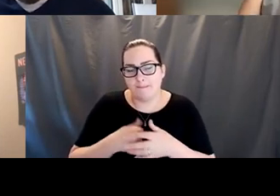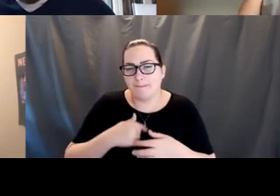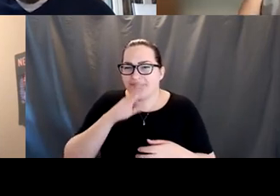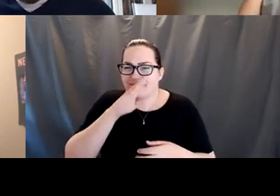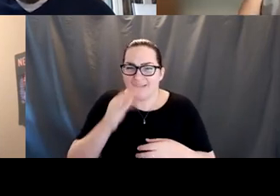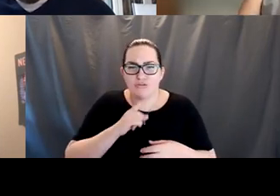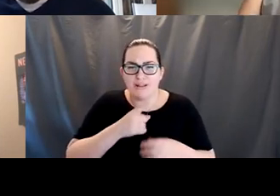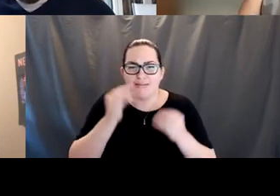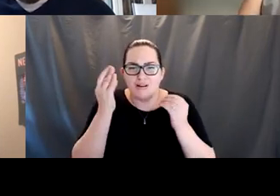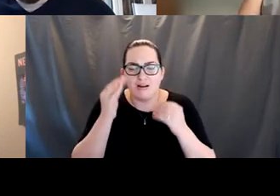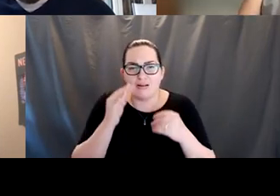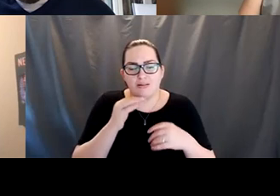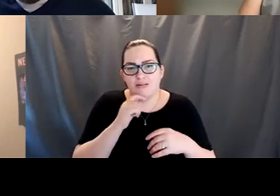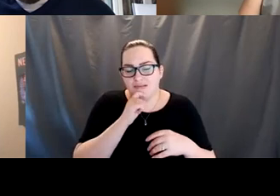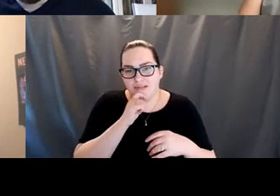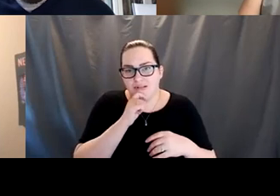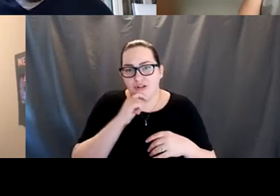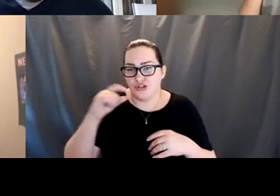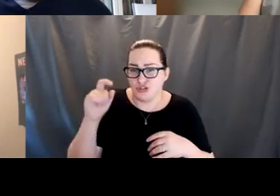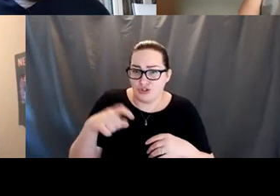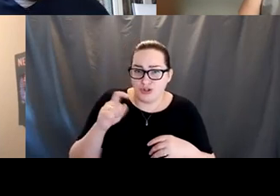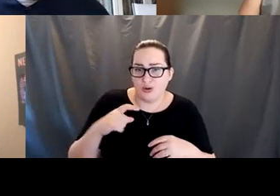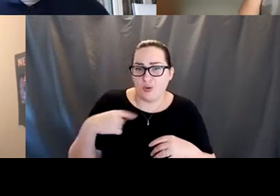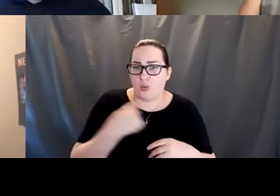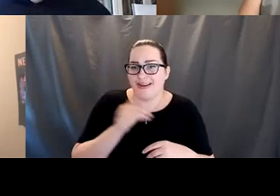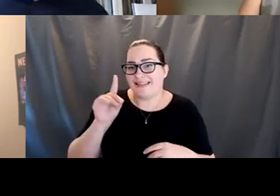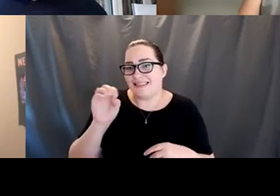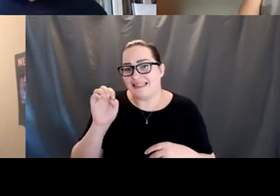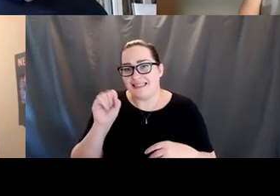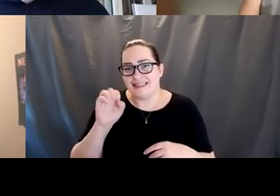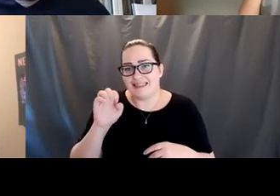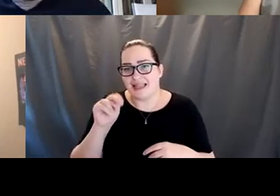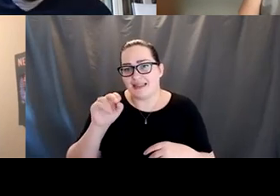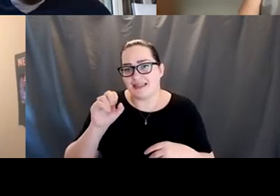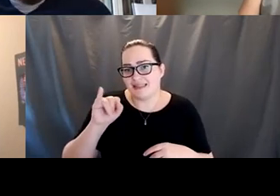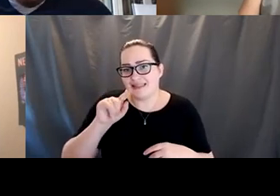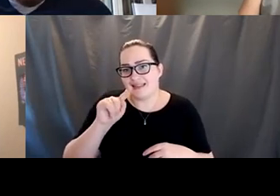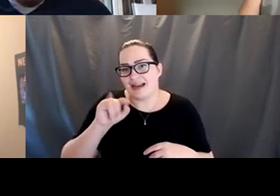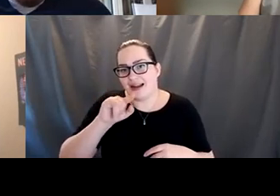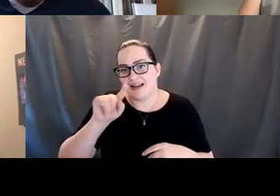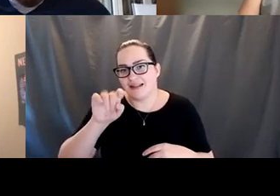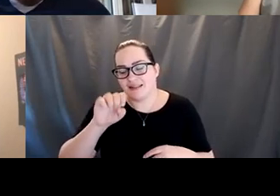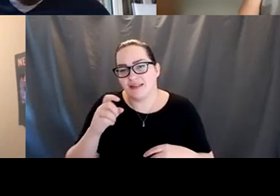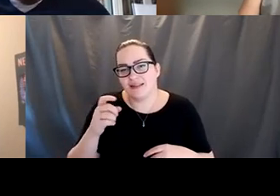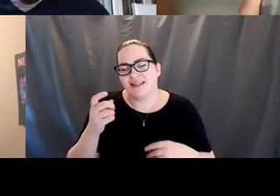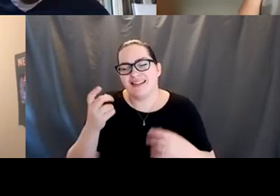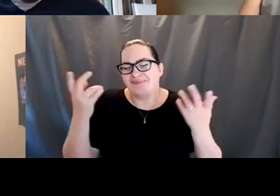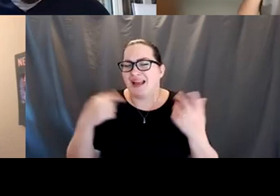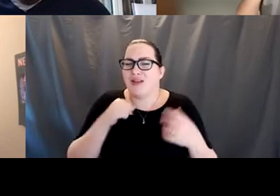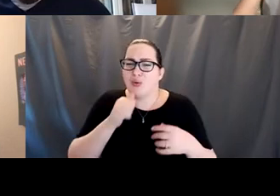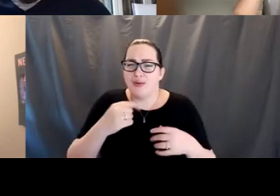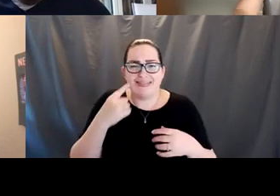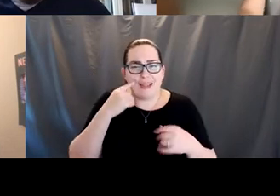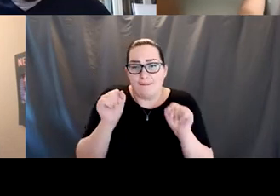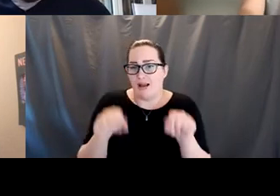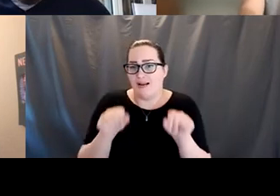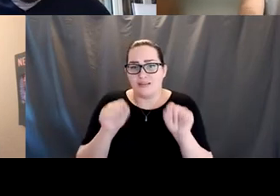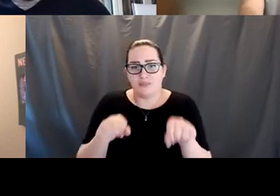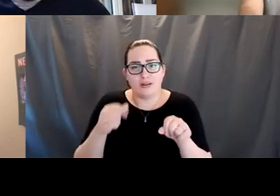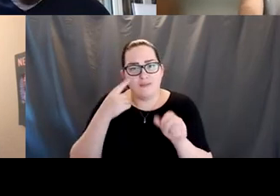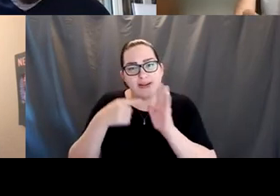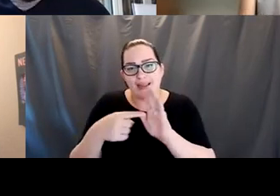were left behind is just a massive story. There are so many stories about it. But I have my own pet kind of thing that I feel like